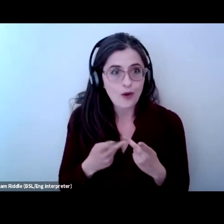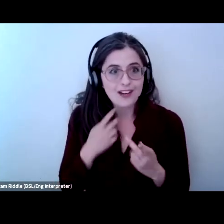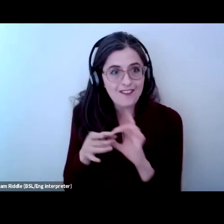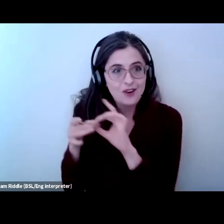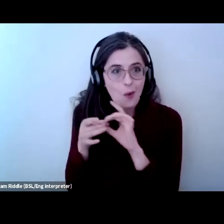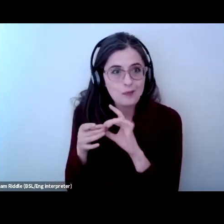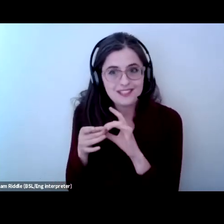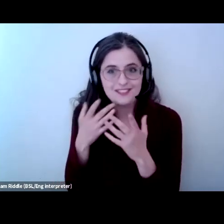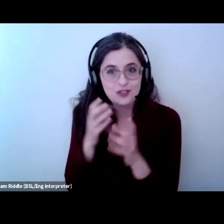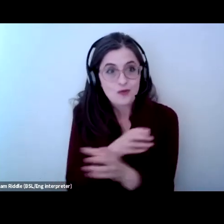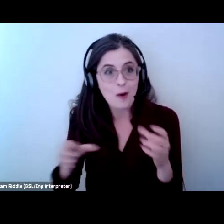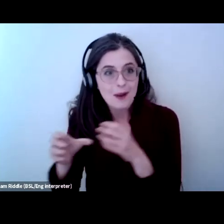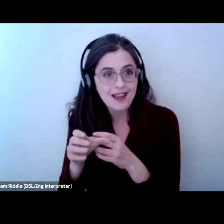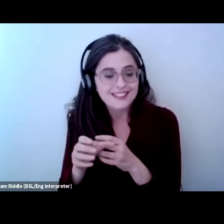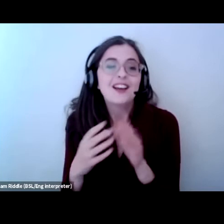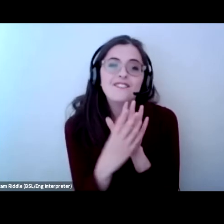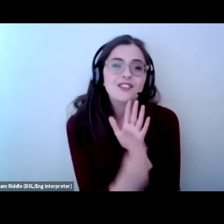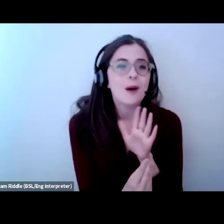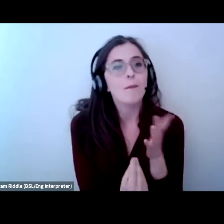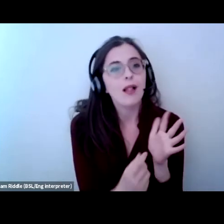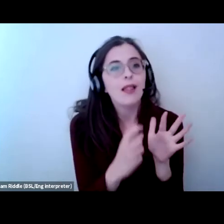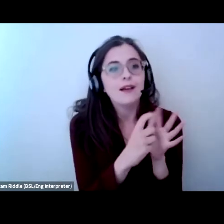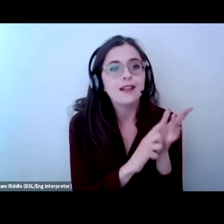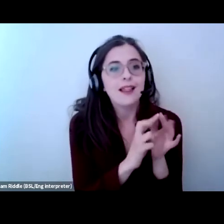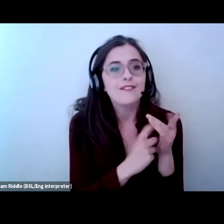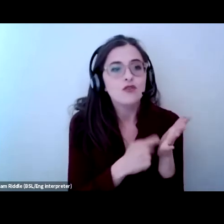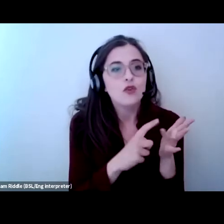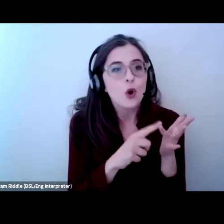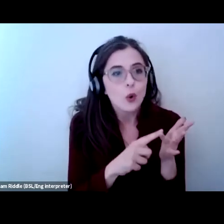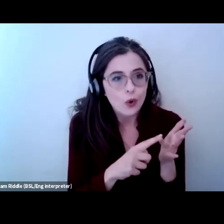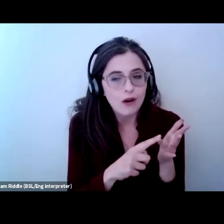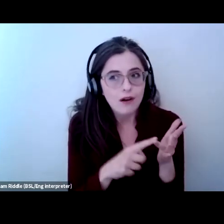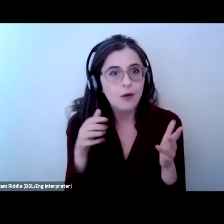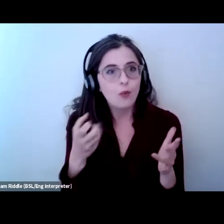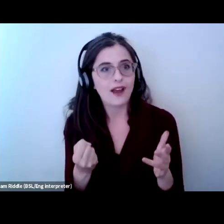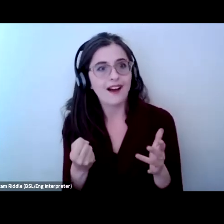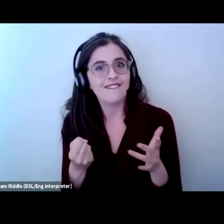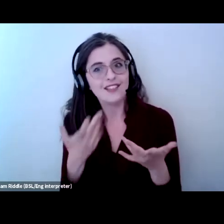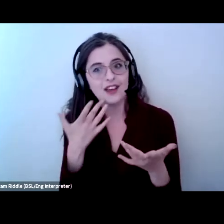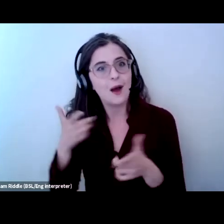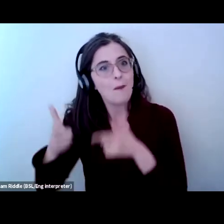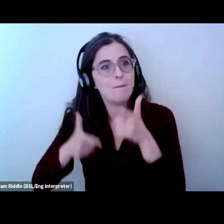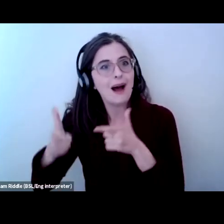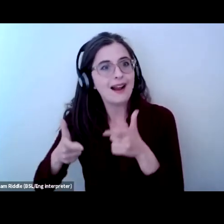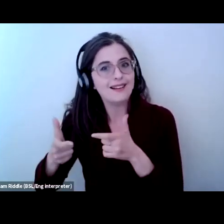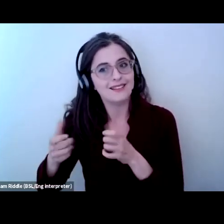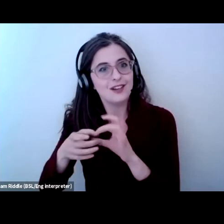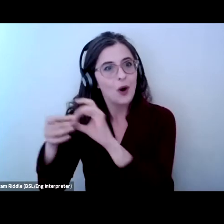Cycle, and we'll be hearing about one of the cycle courier co-ops that are using this